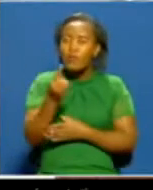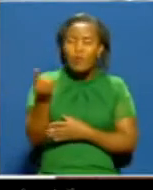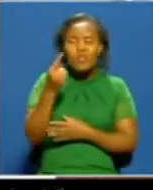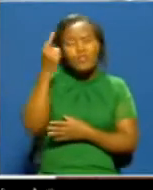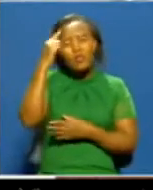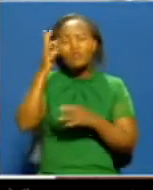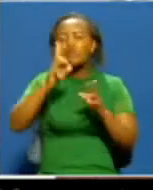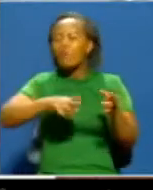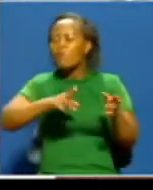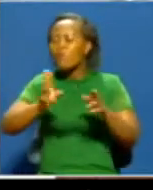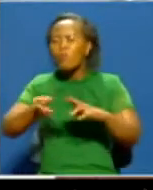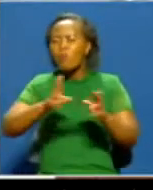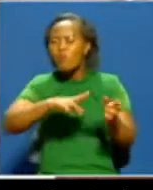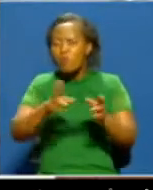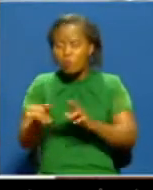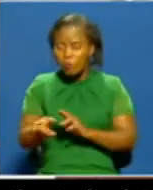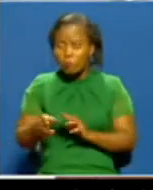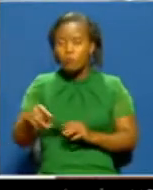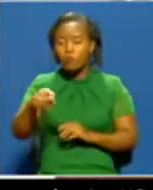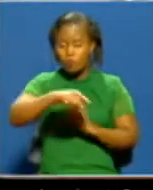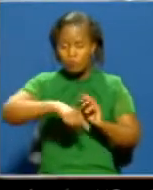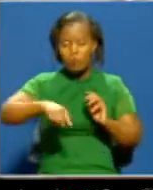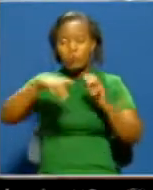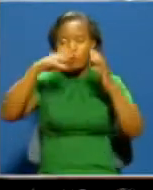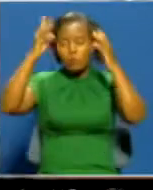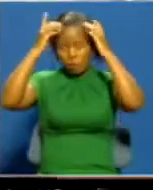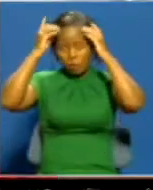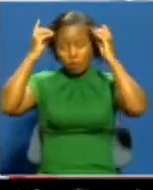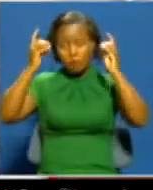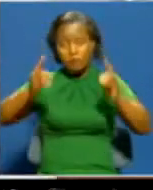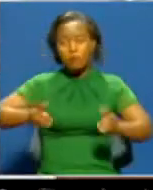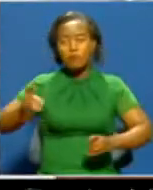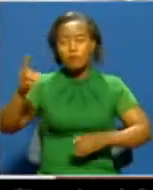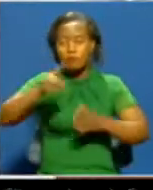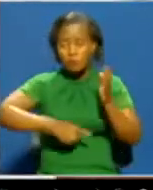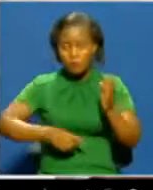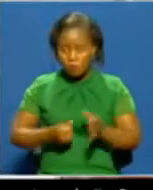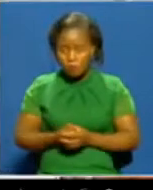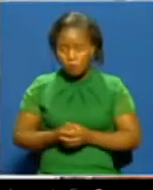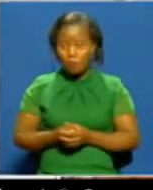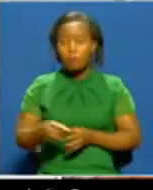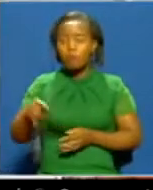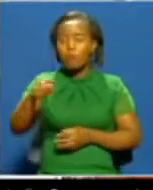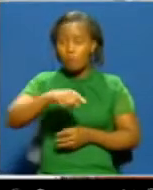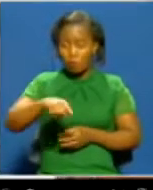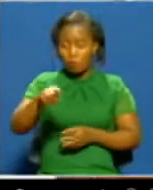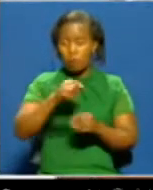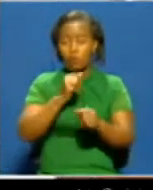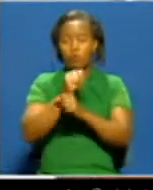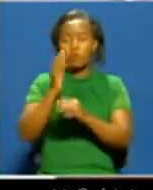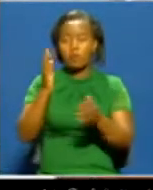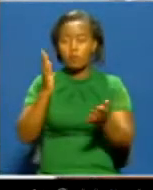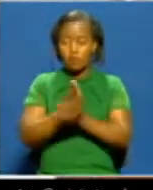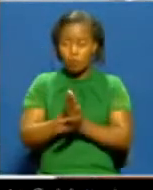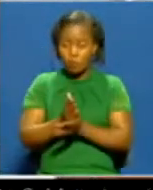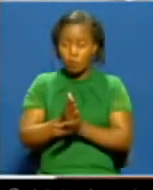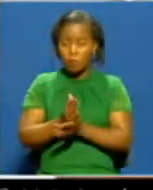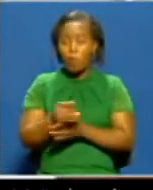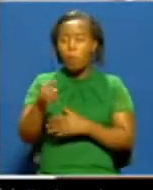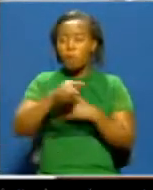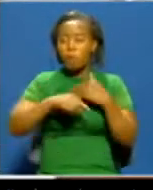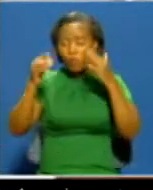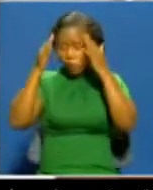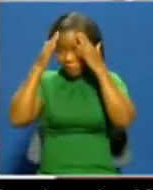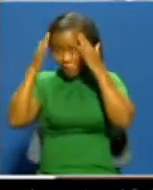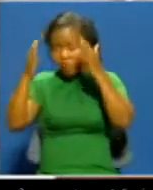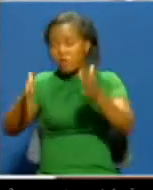along. And for us, we decided that we were going to err on the side of caution rather than err